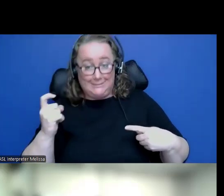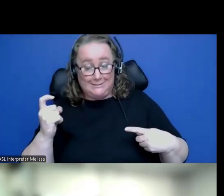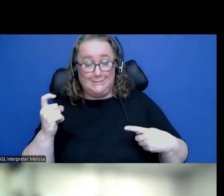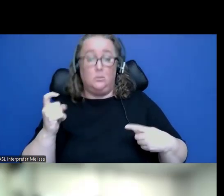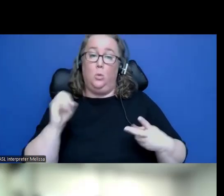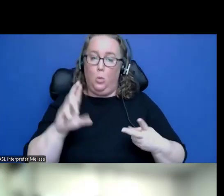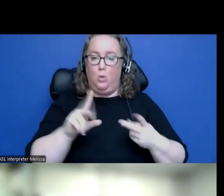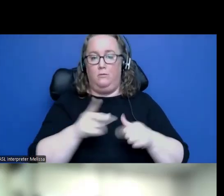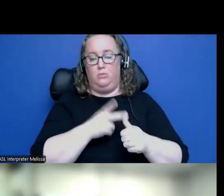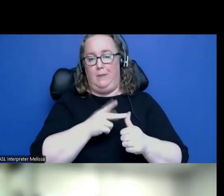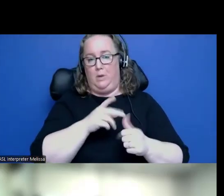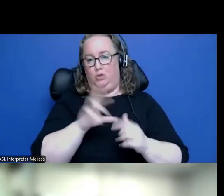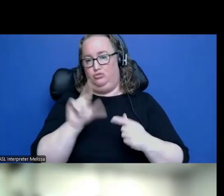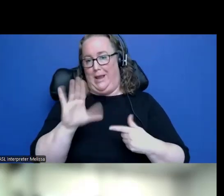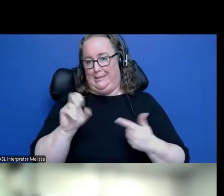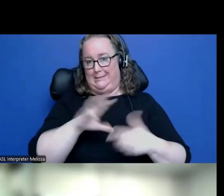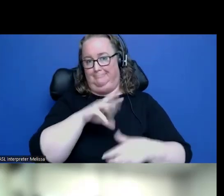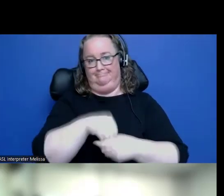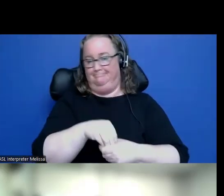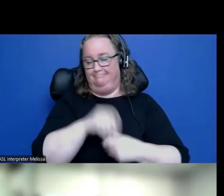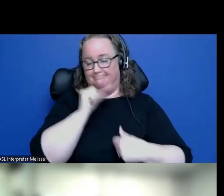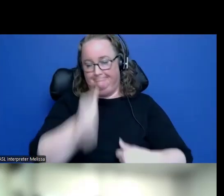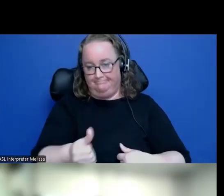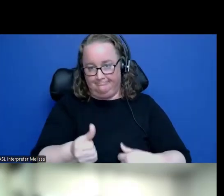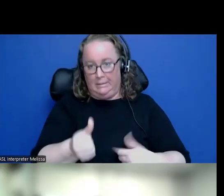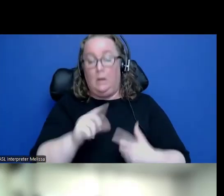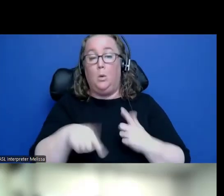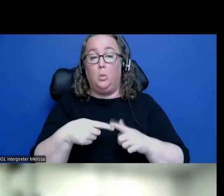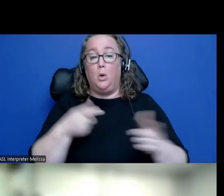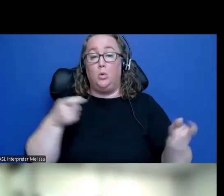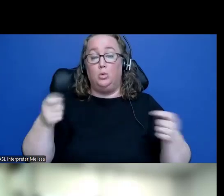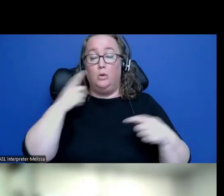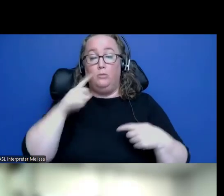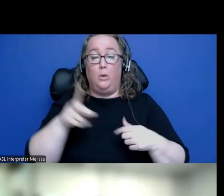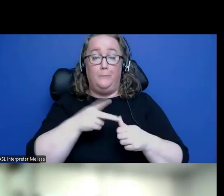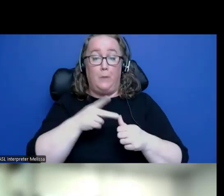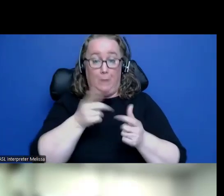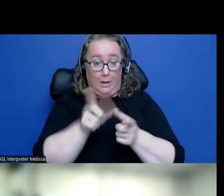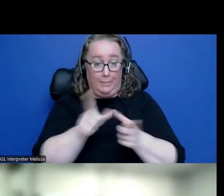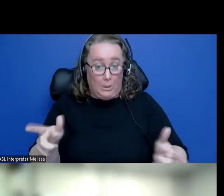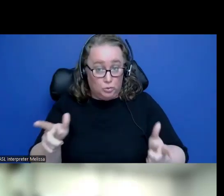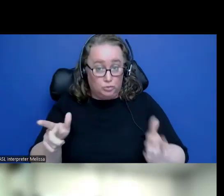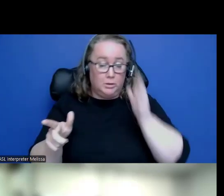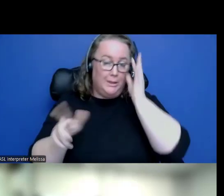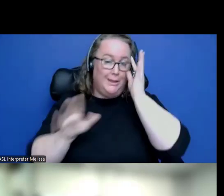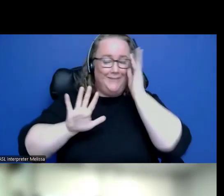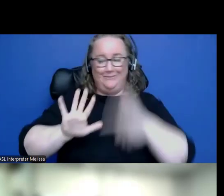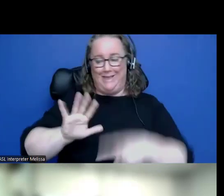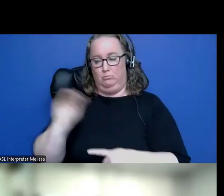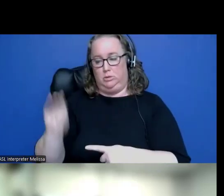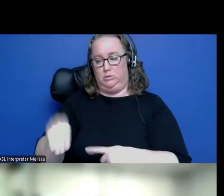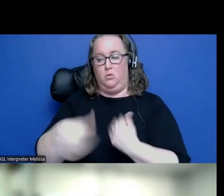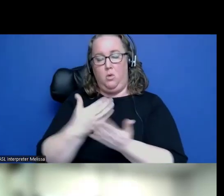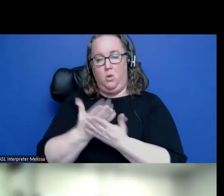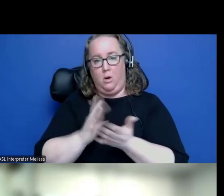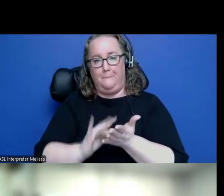race. When controlling for primary language, however, 5% of all medication restraint administrations